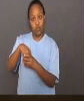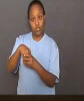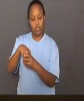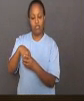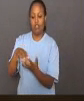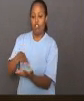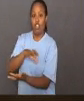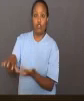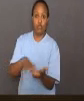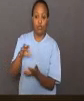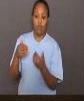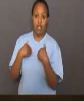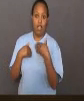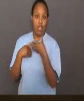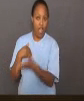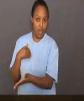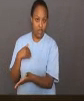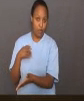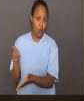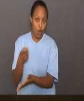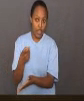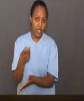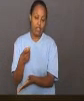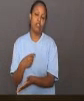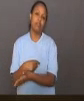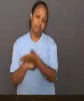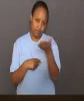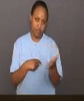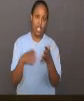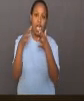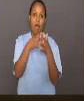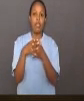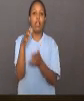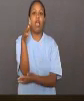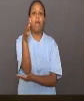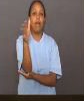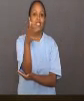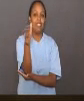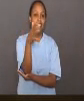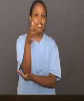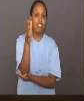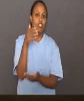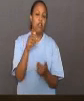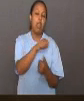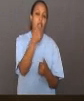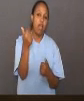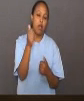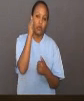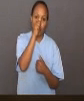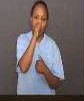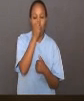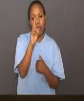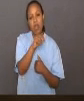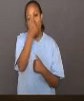experiencing terrorist threats, then the American embassies that are established in